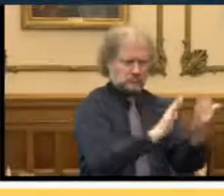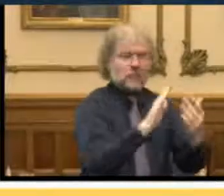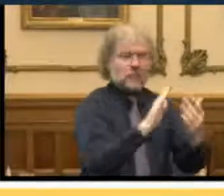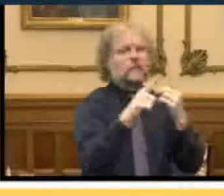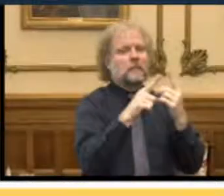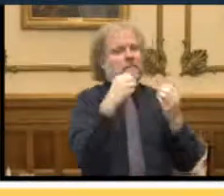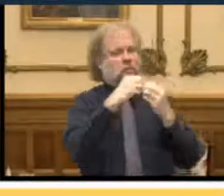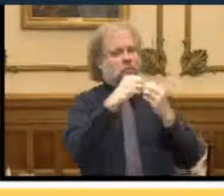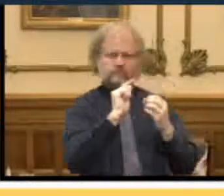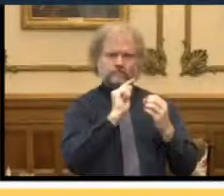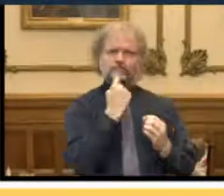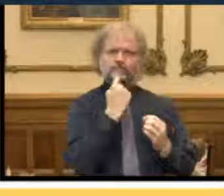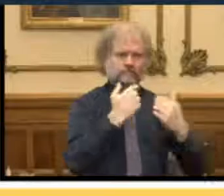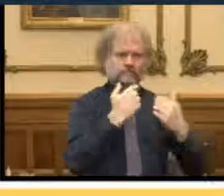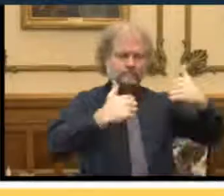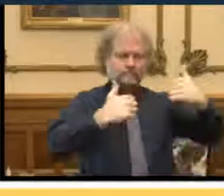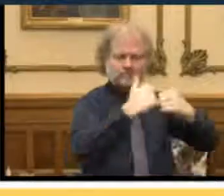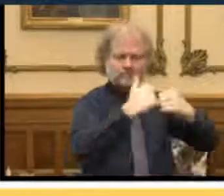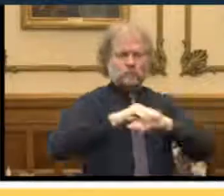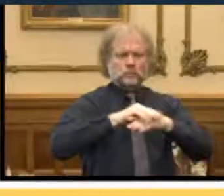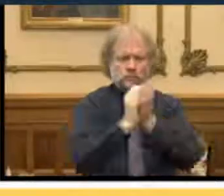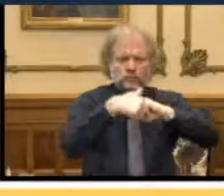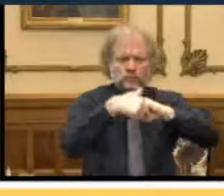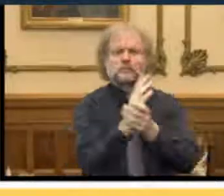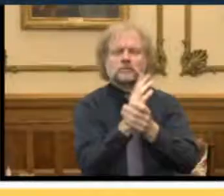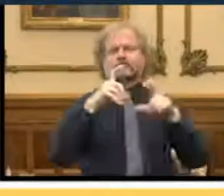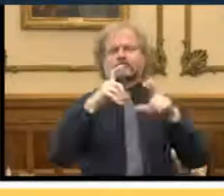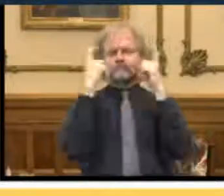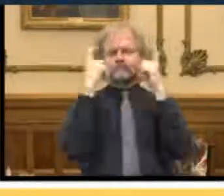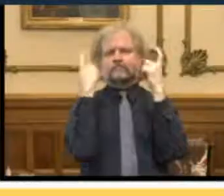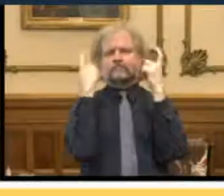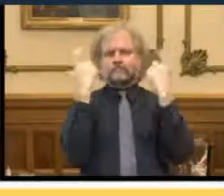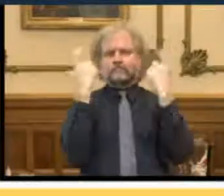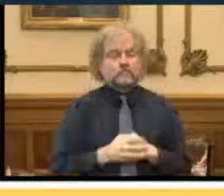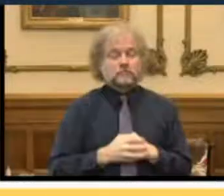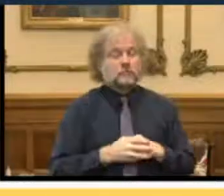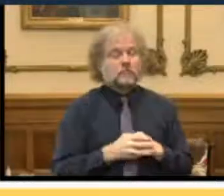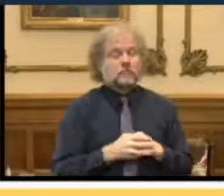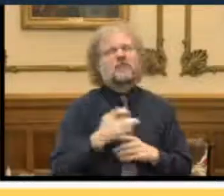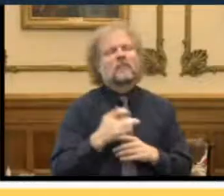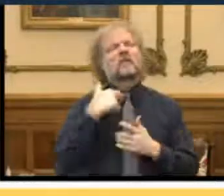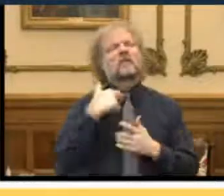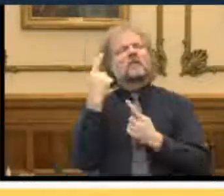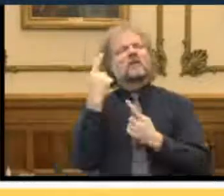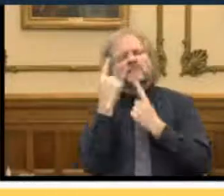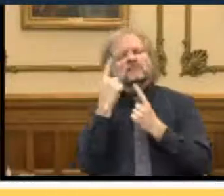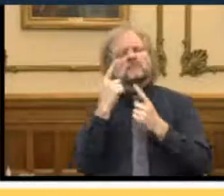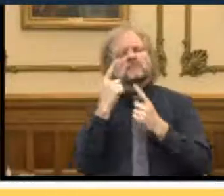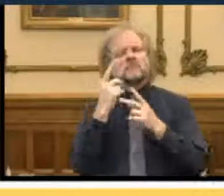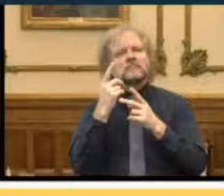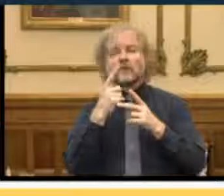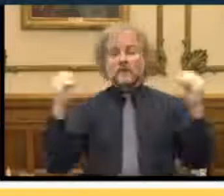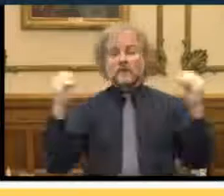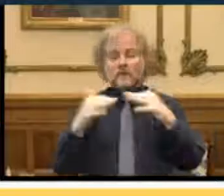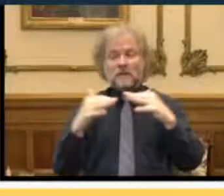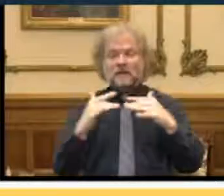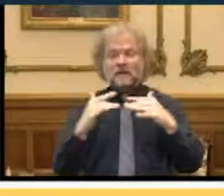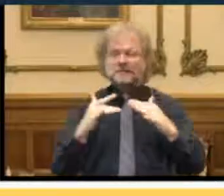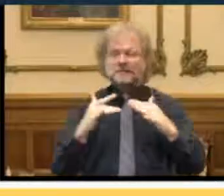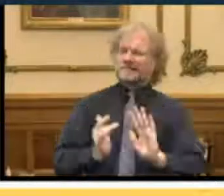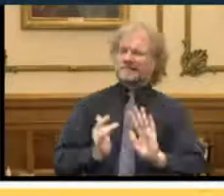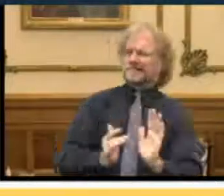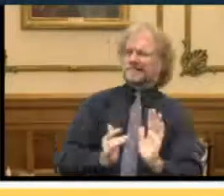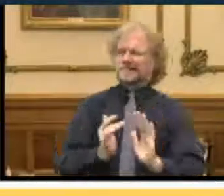in distancing, hand hygiene, and the use of masks. We would recommend considering no assemblies or activities occur if